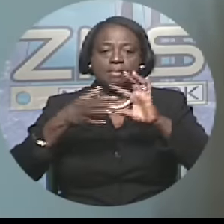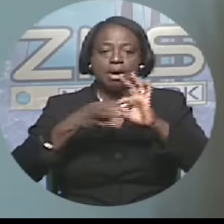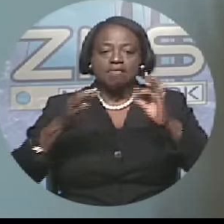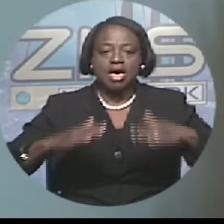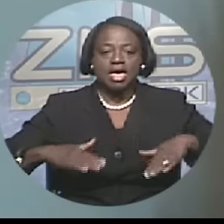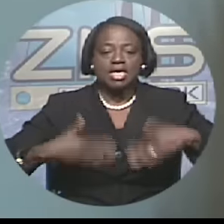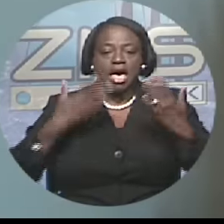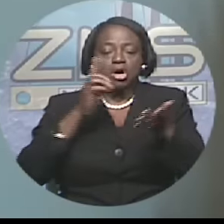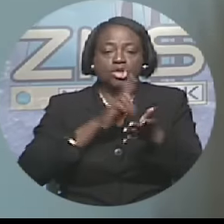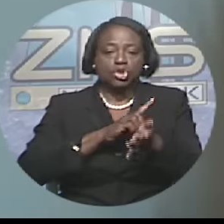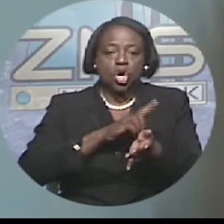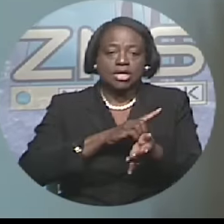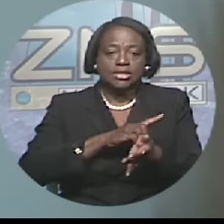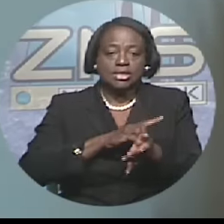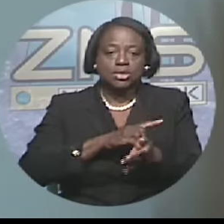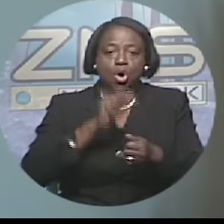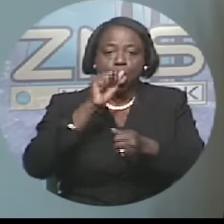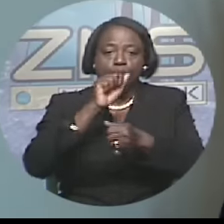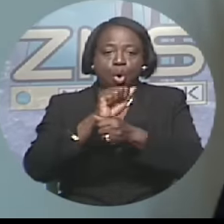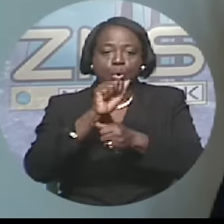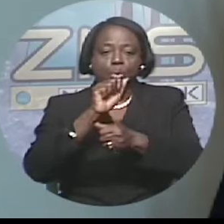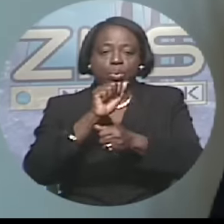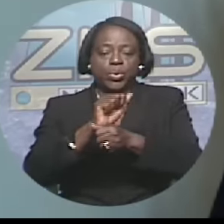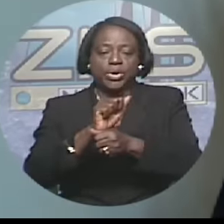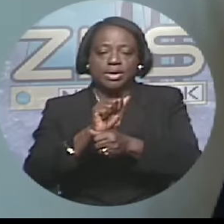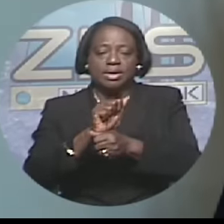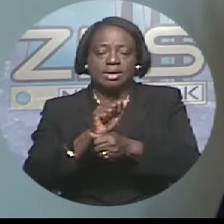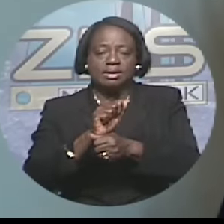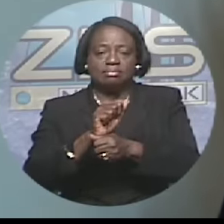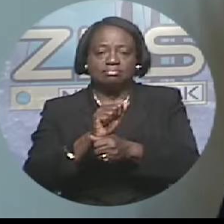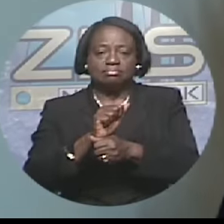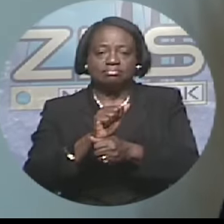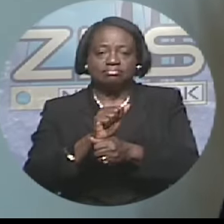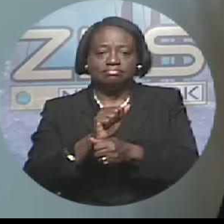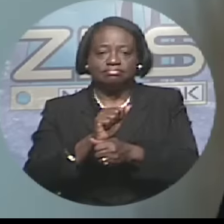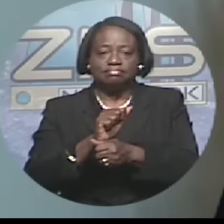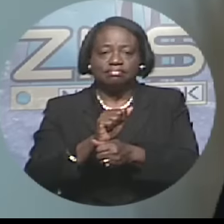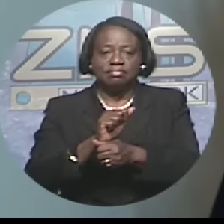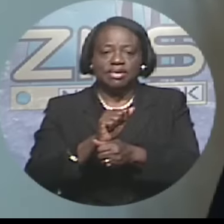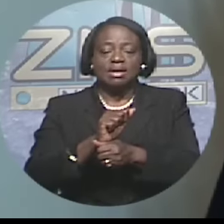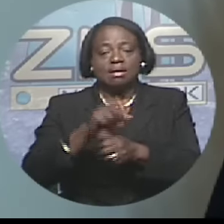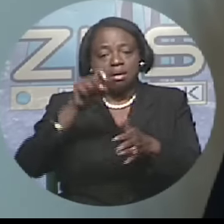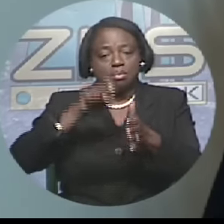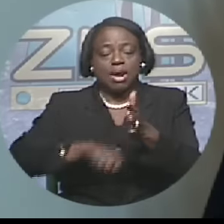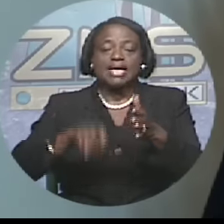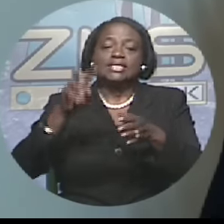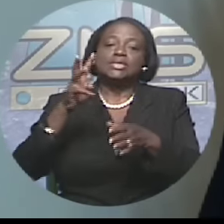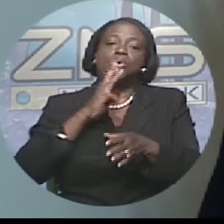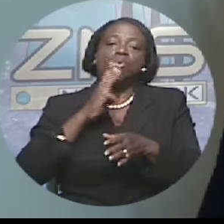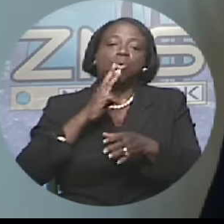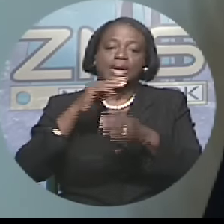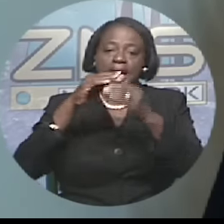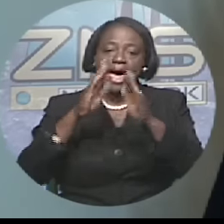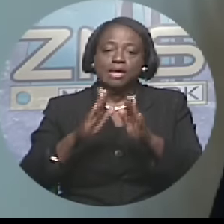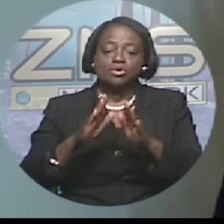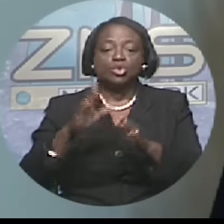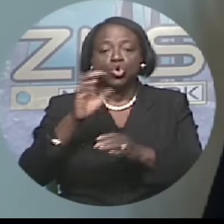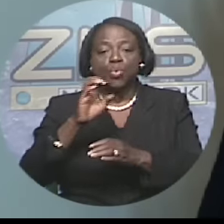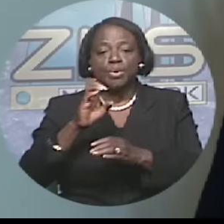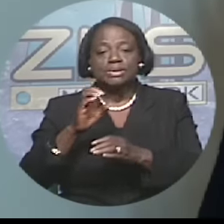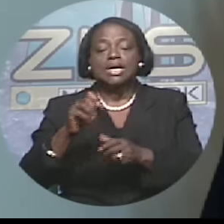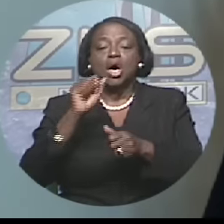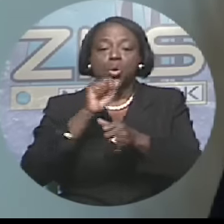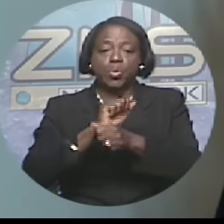have employed not just Sanagest, the Costa Rican firm, but we have PricewaterhouseCoopers employed. We have people who